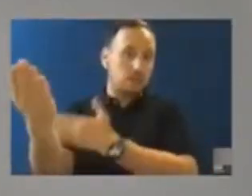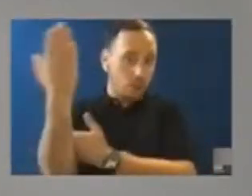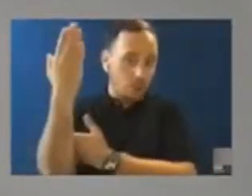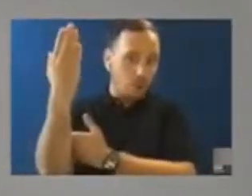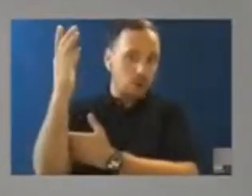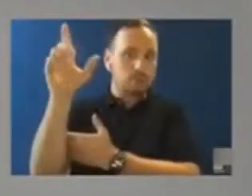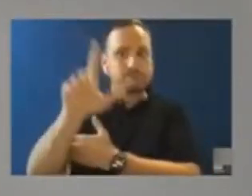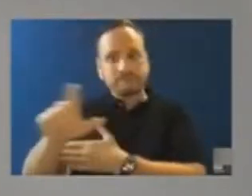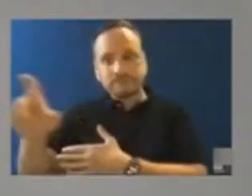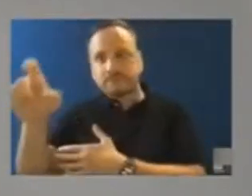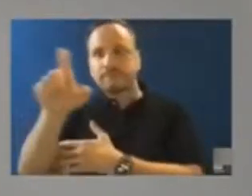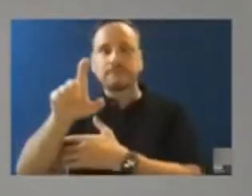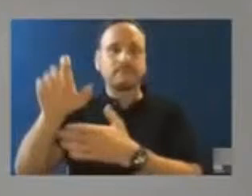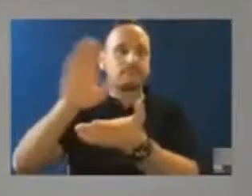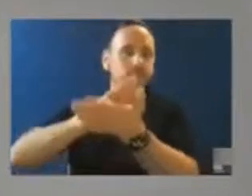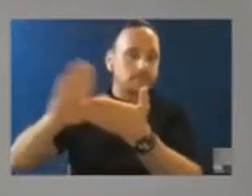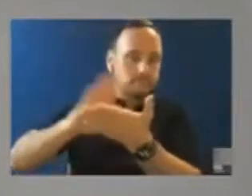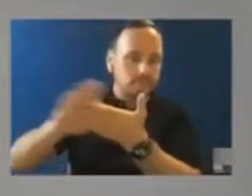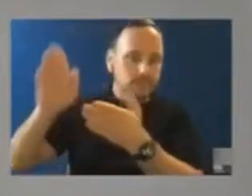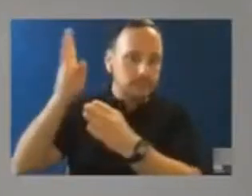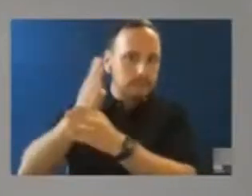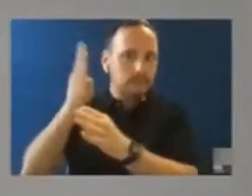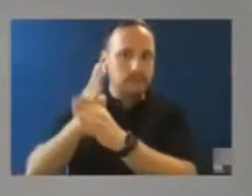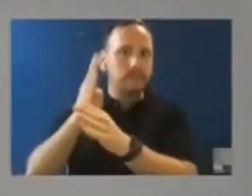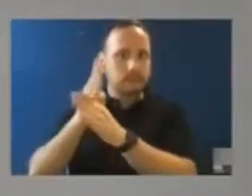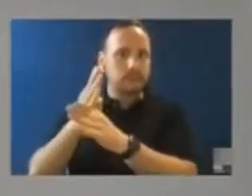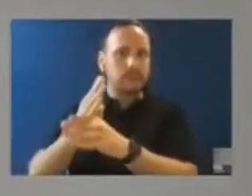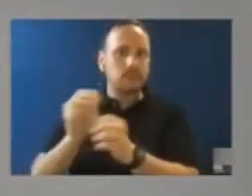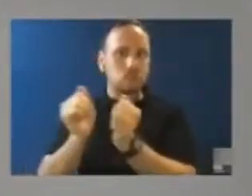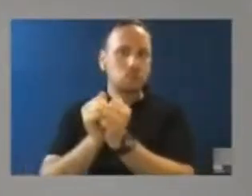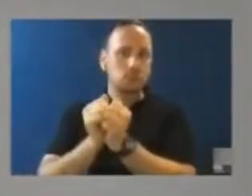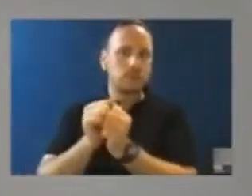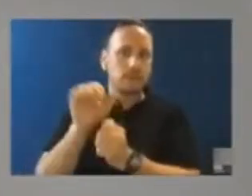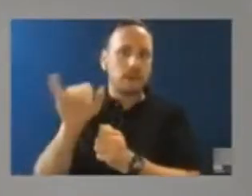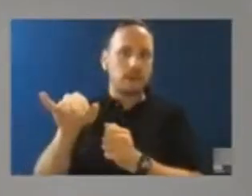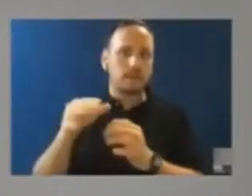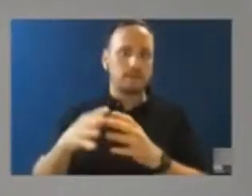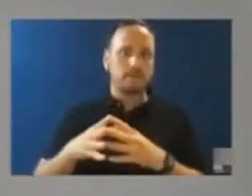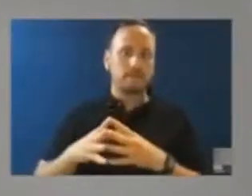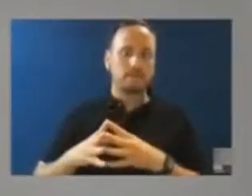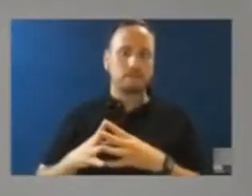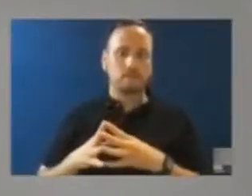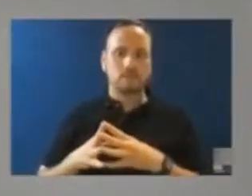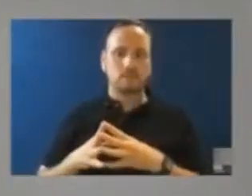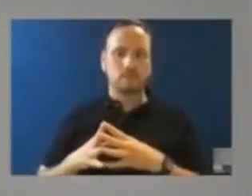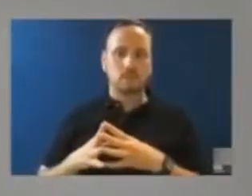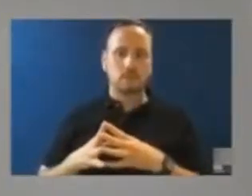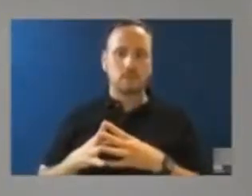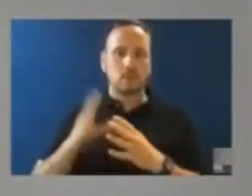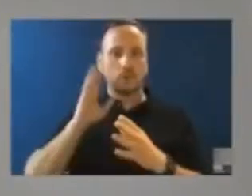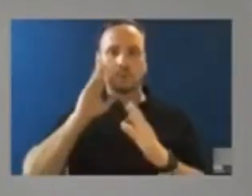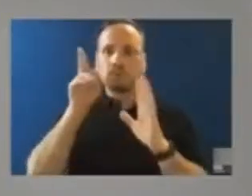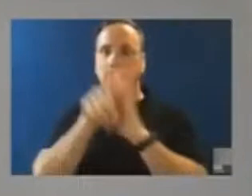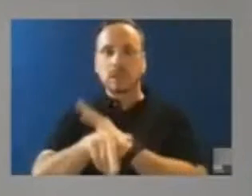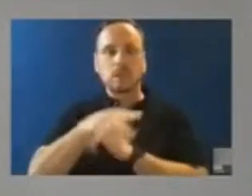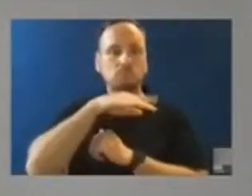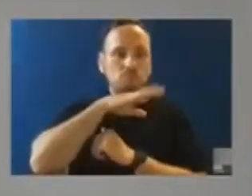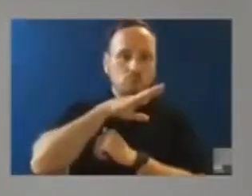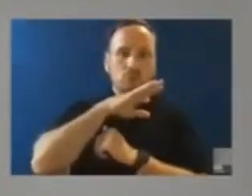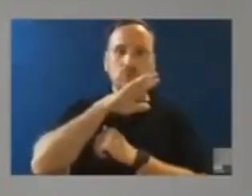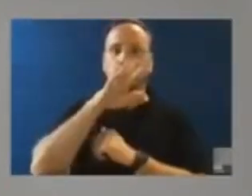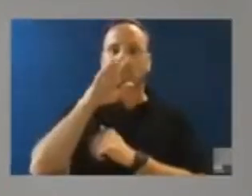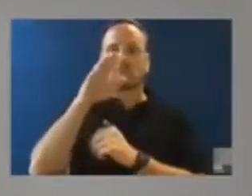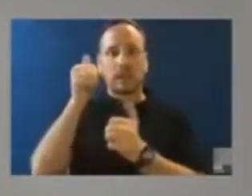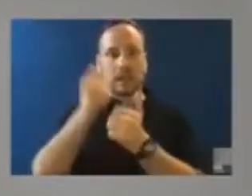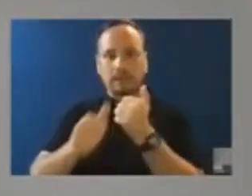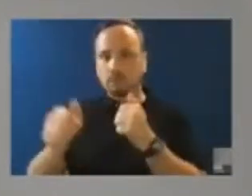day, every bus will be disinfected with one of these sprayers. We will use these sprayers to disinfect in areas perhaps after we may have a